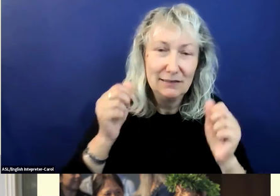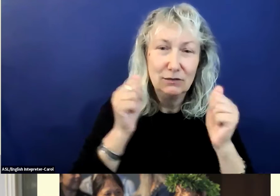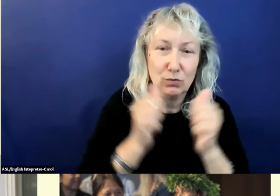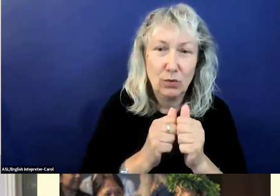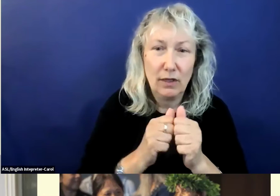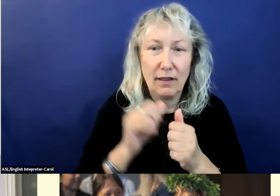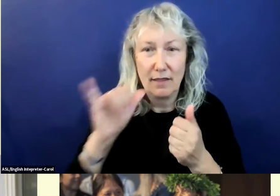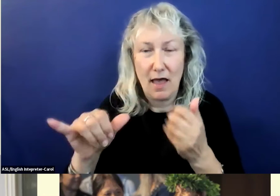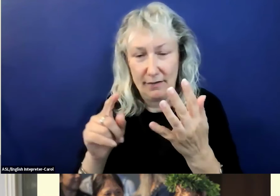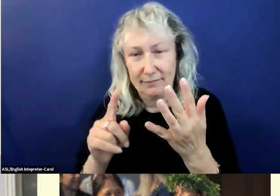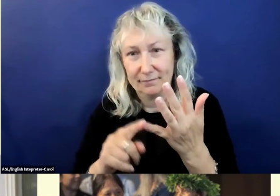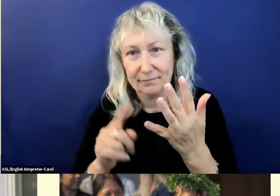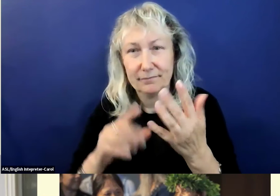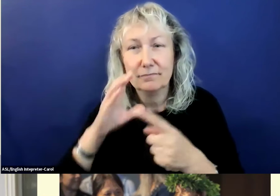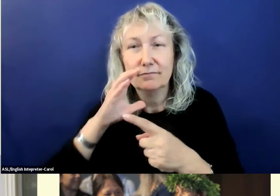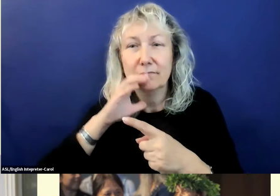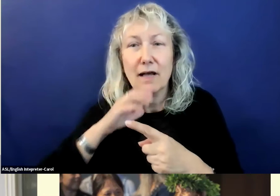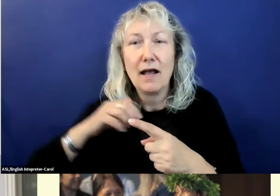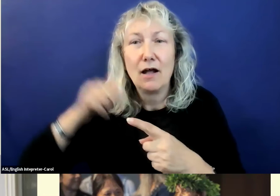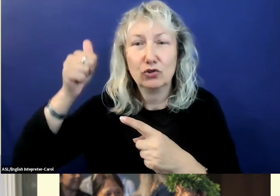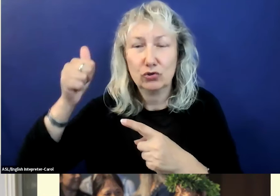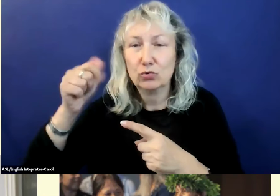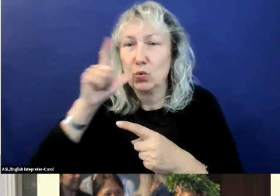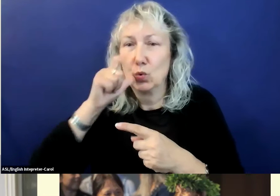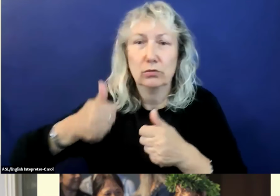key topic is our elders leaders.